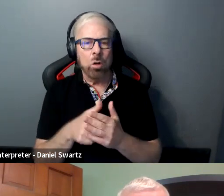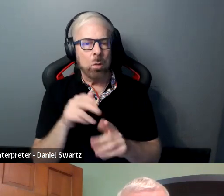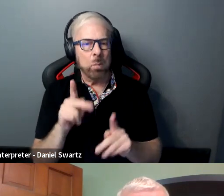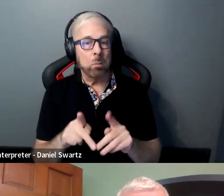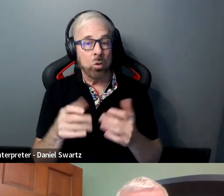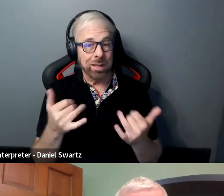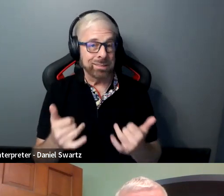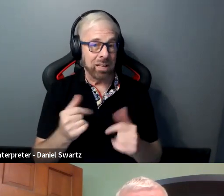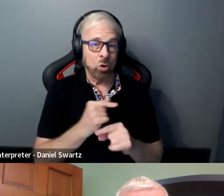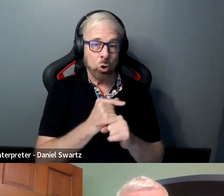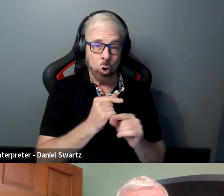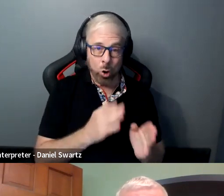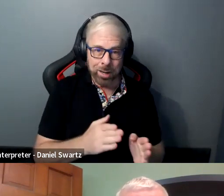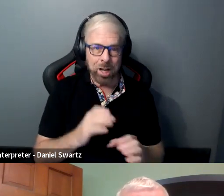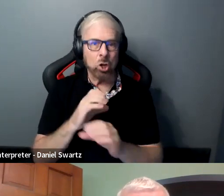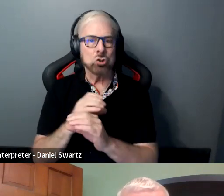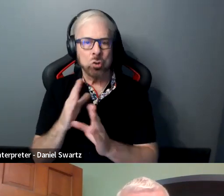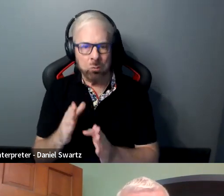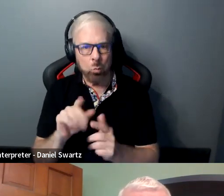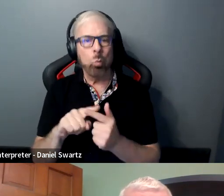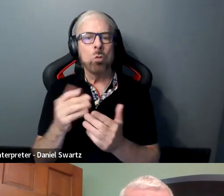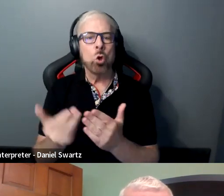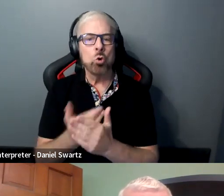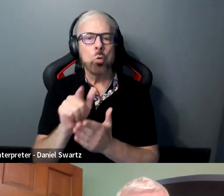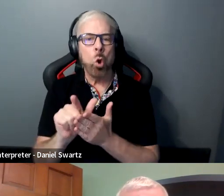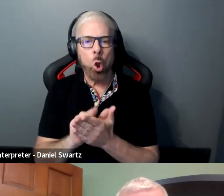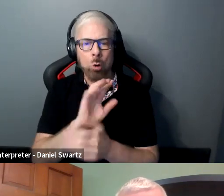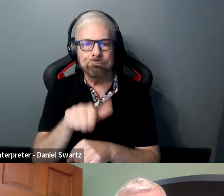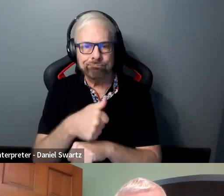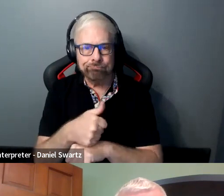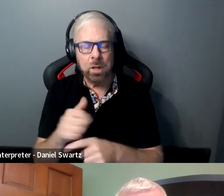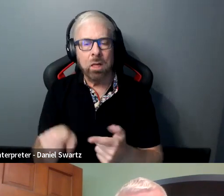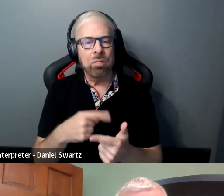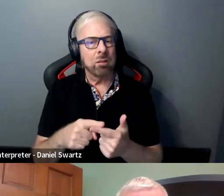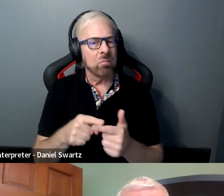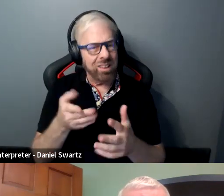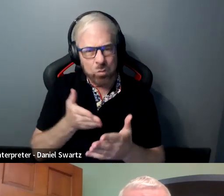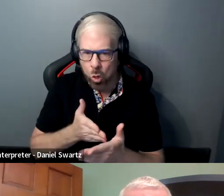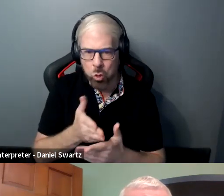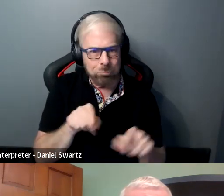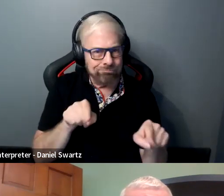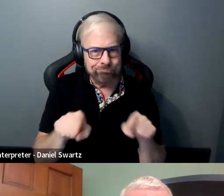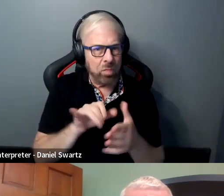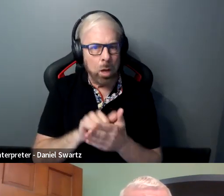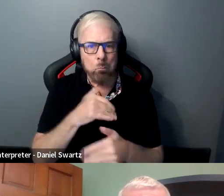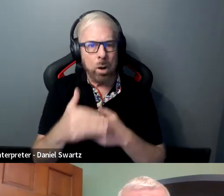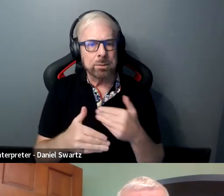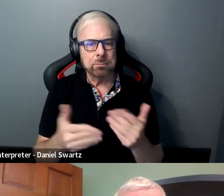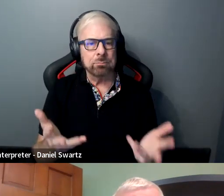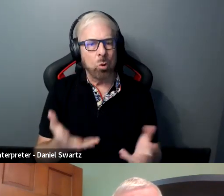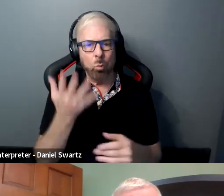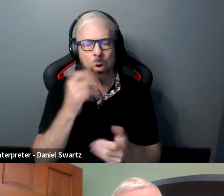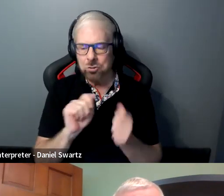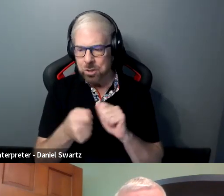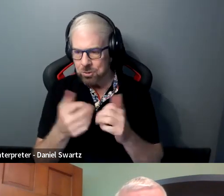guardians, conservators, when the new law took effect, have now gone through this process. And why change